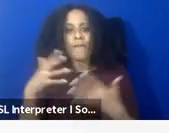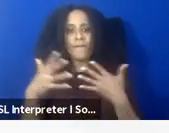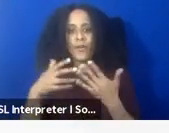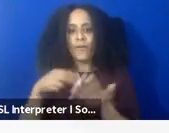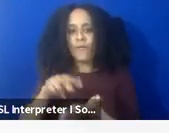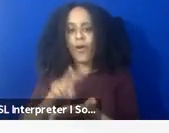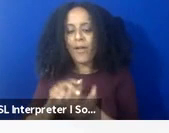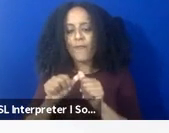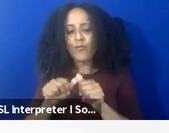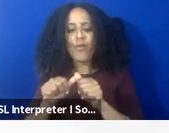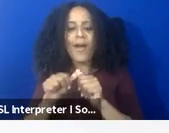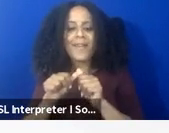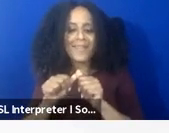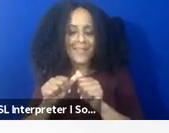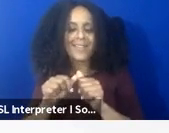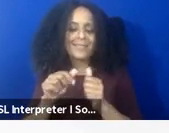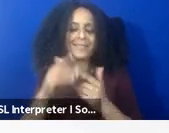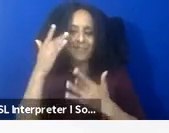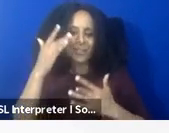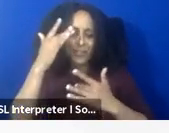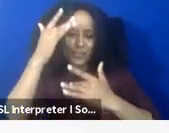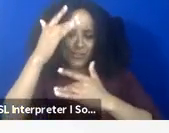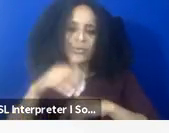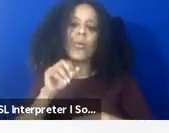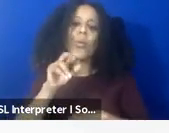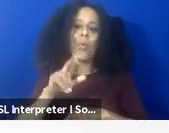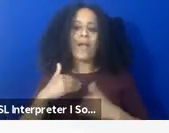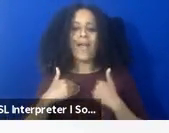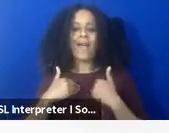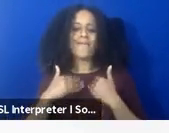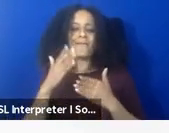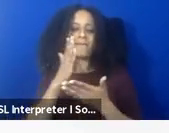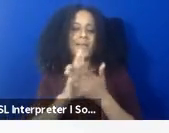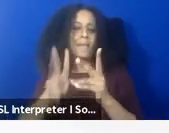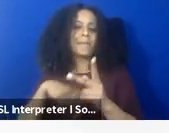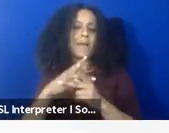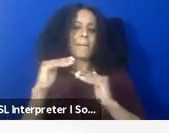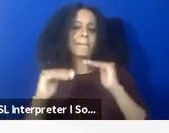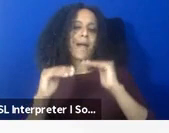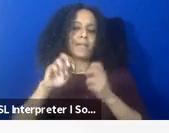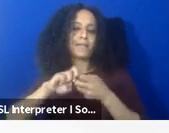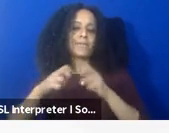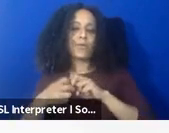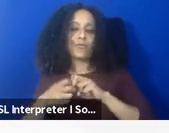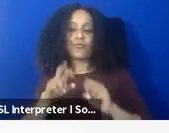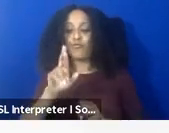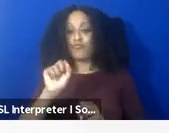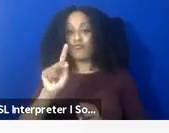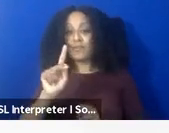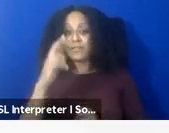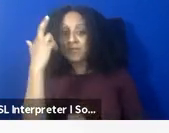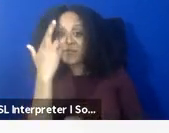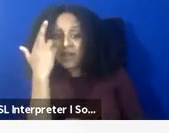all of them are seeing me because of a gait or balance problem. The The more risk factors a person has,